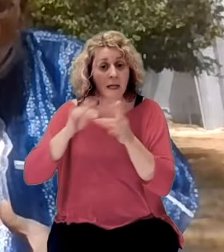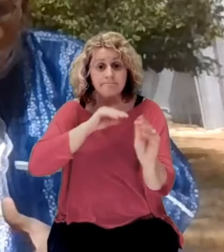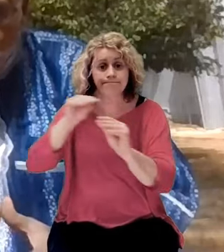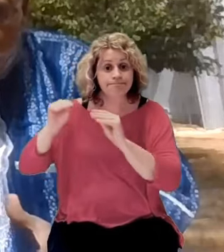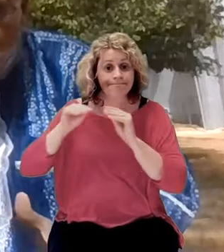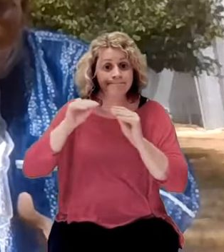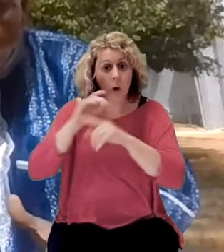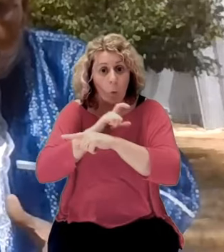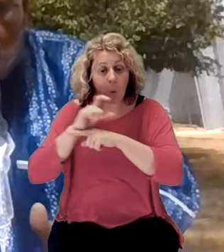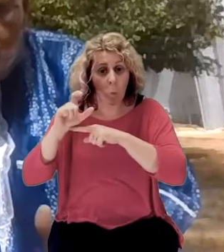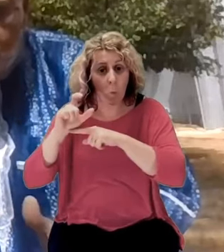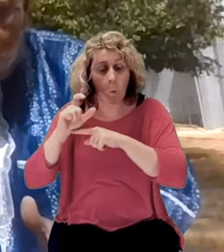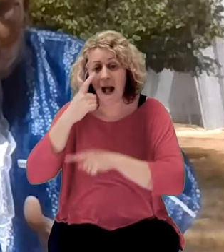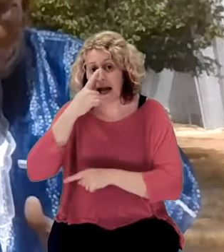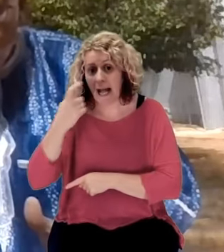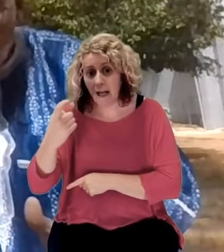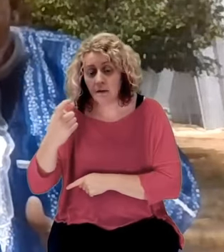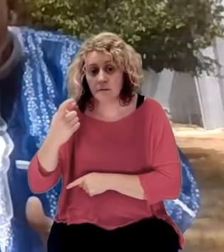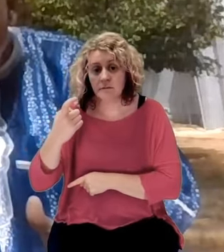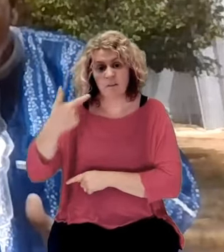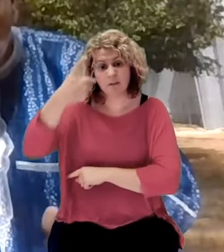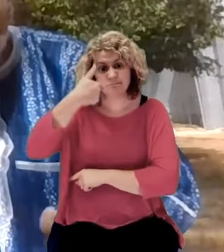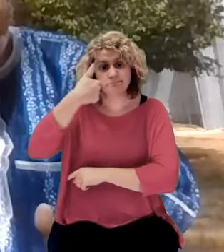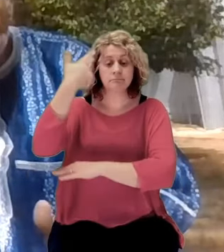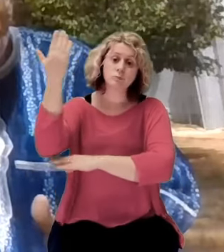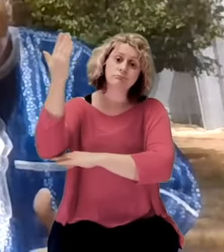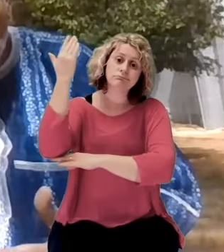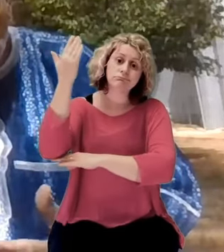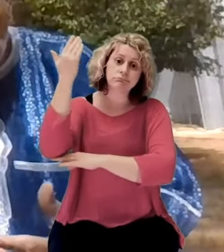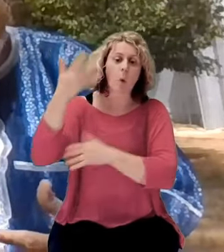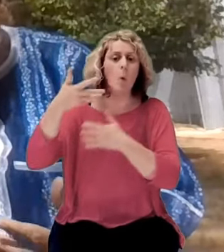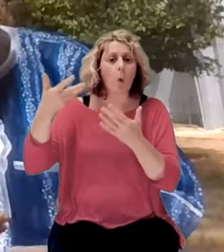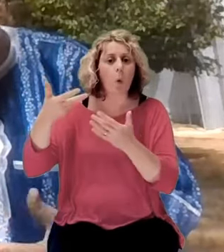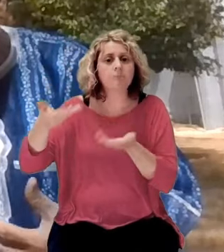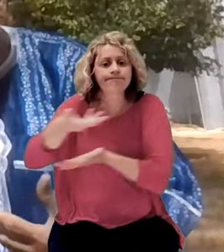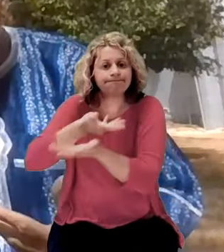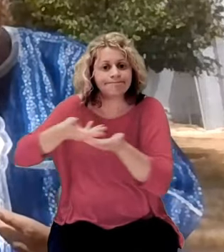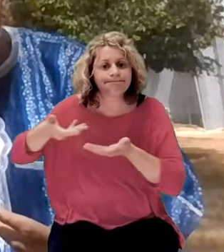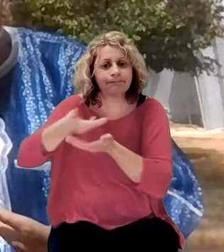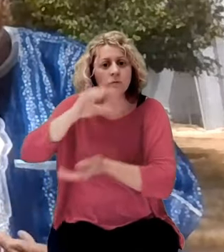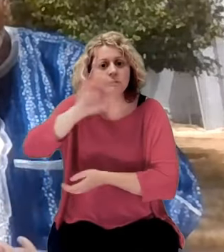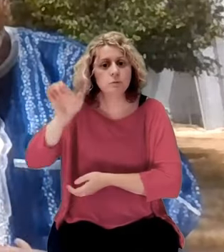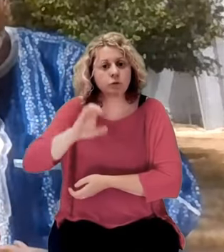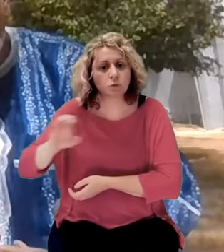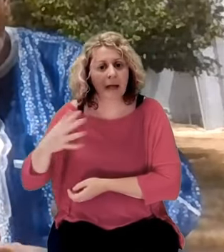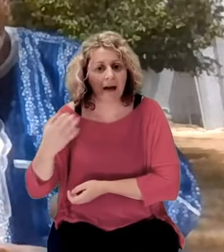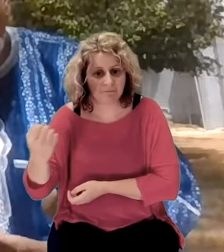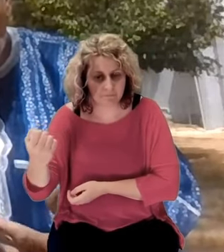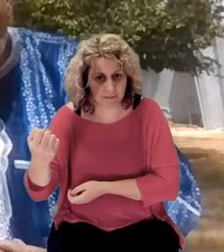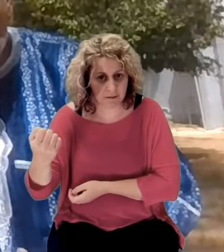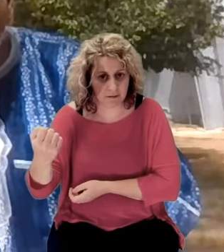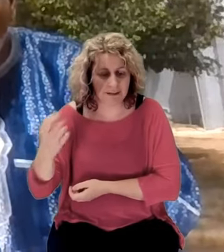do online courses with people either videoing their classes or